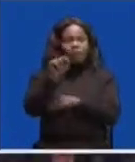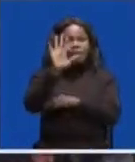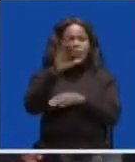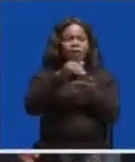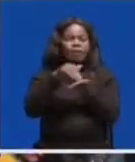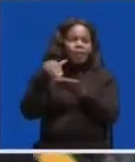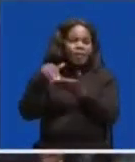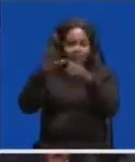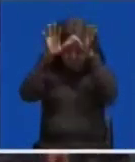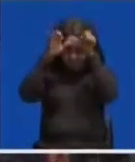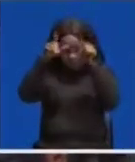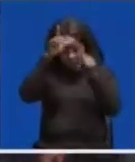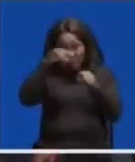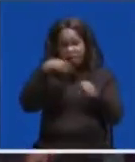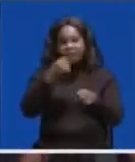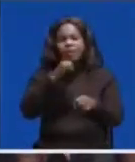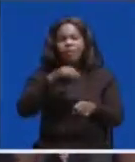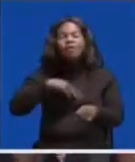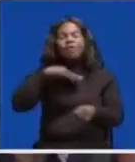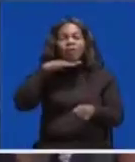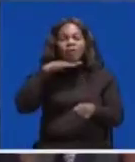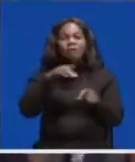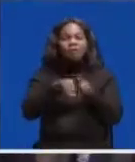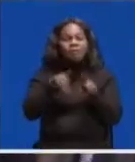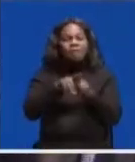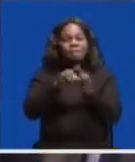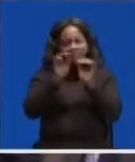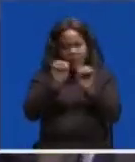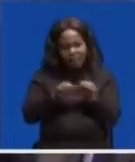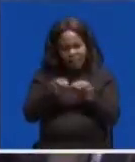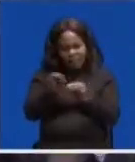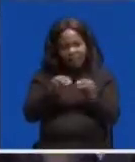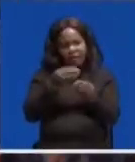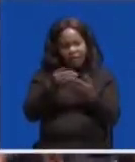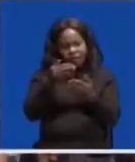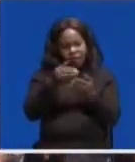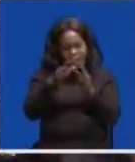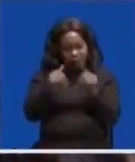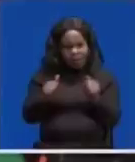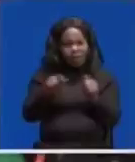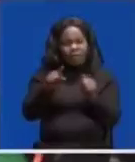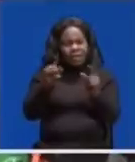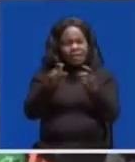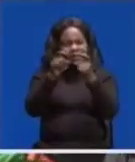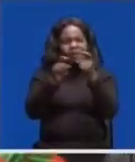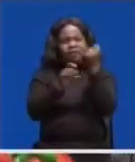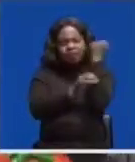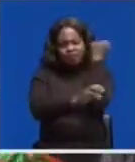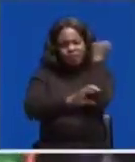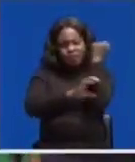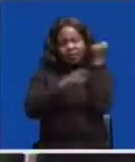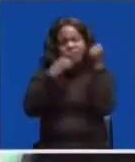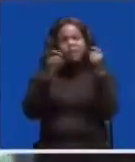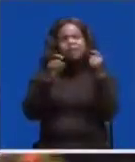President Edgar Lungu says inadequate and affordable housing are among the challenges that the country must overcome. The president said this when